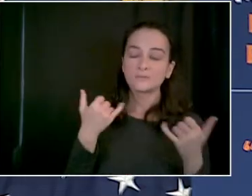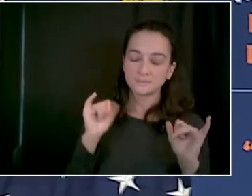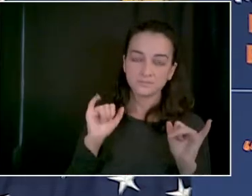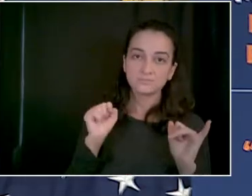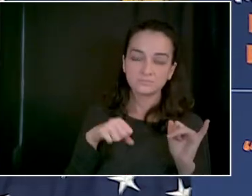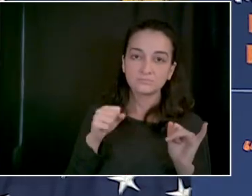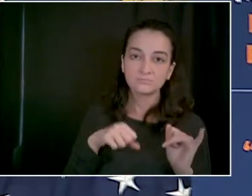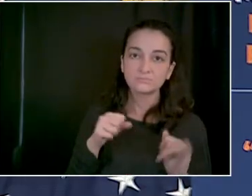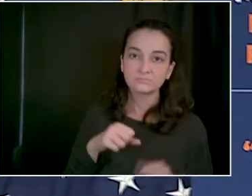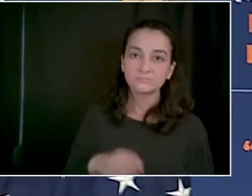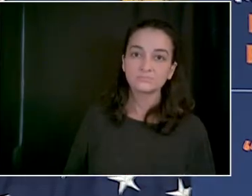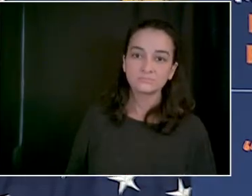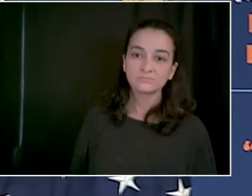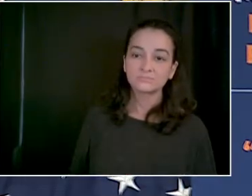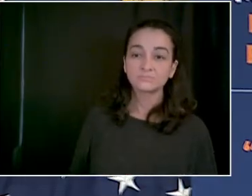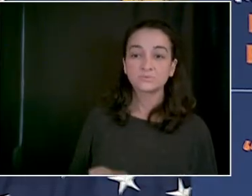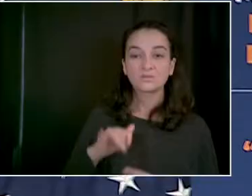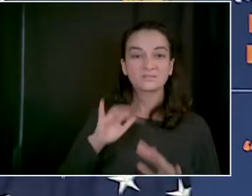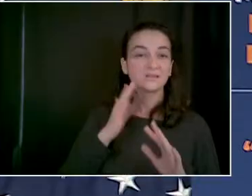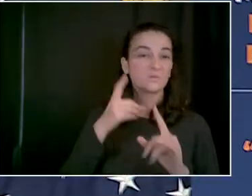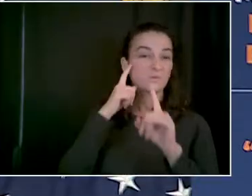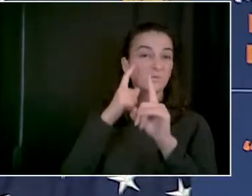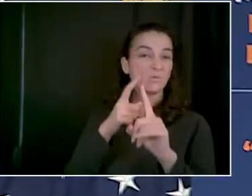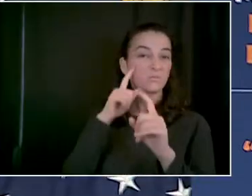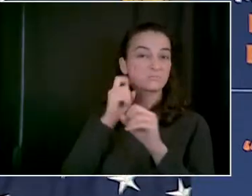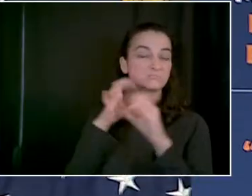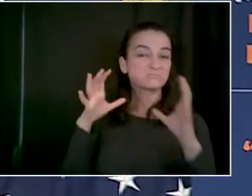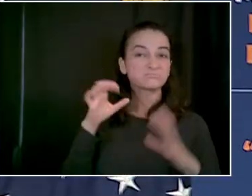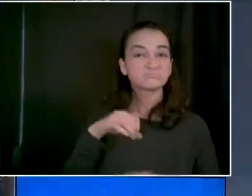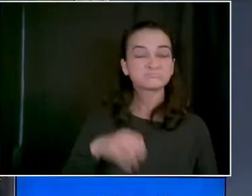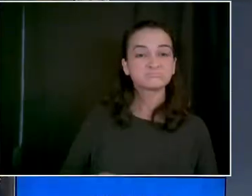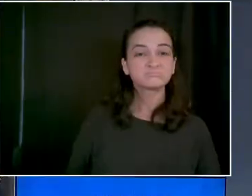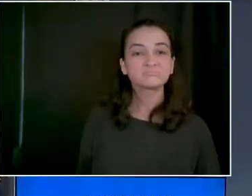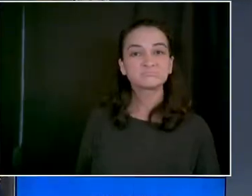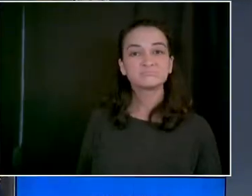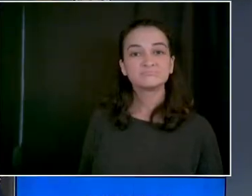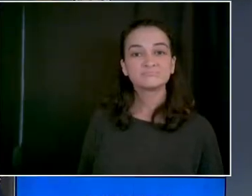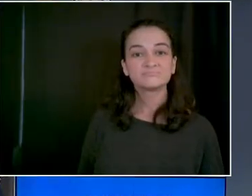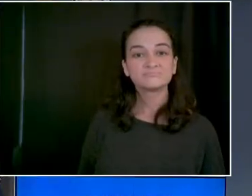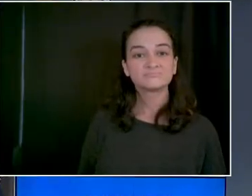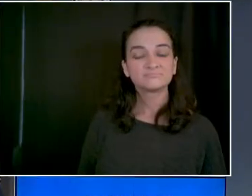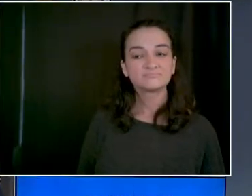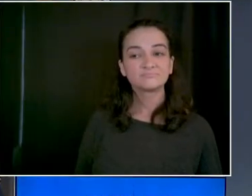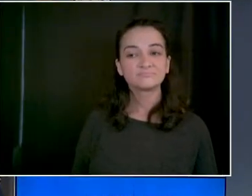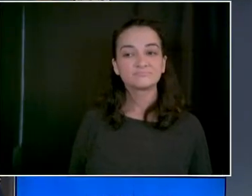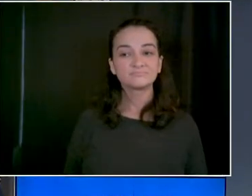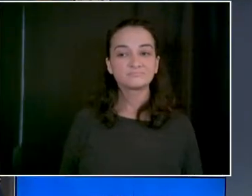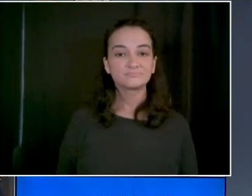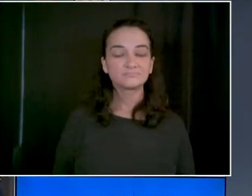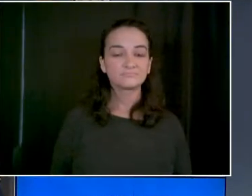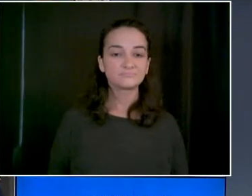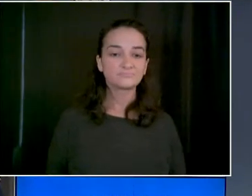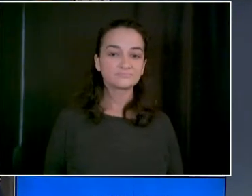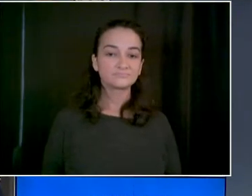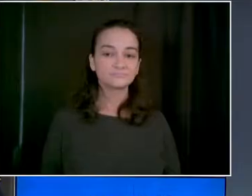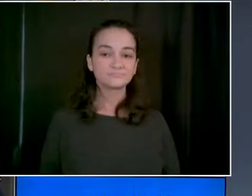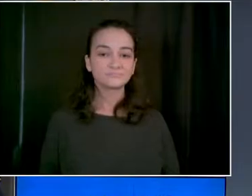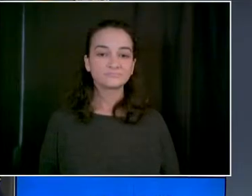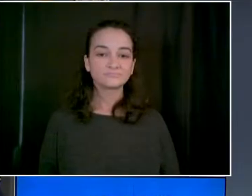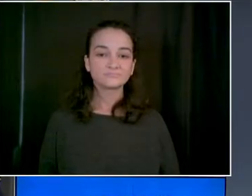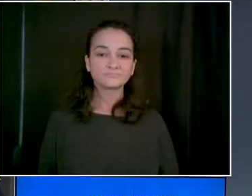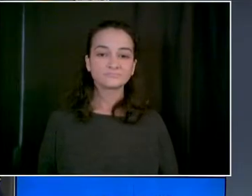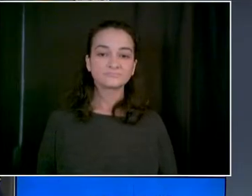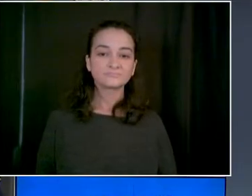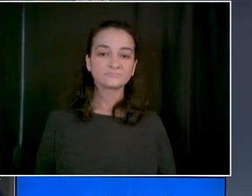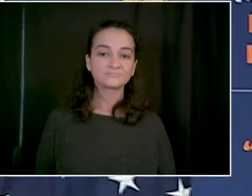re-examine what the law states. Can you fix Rikers so that you could actually keep people there? I believe we can. I